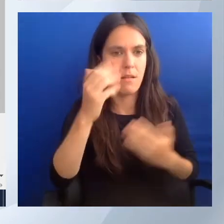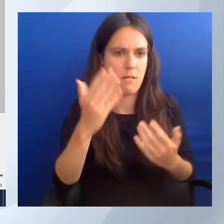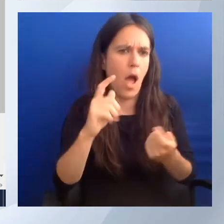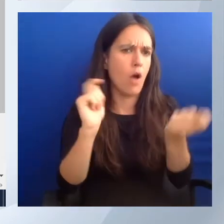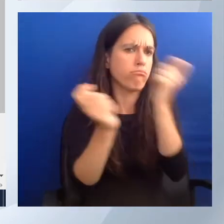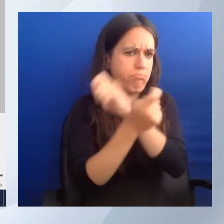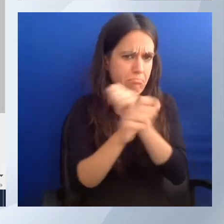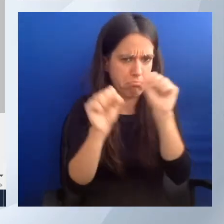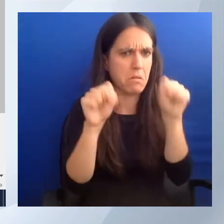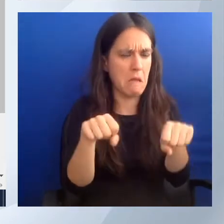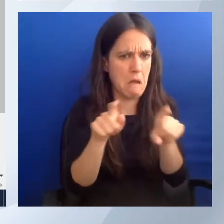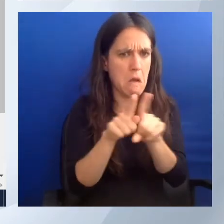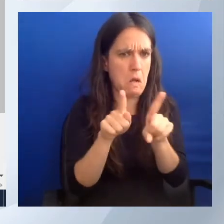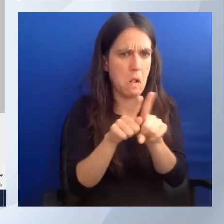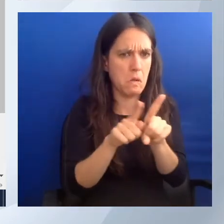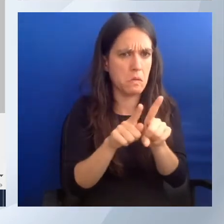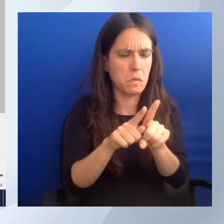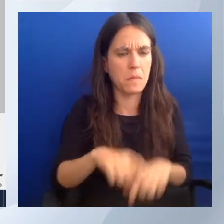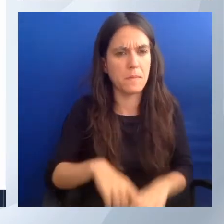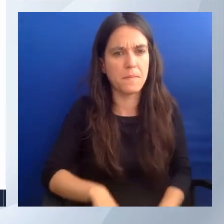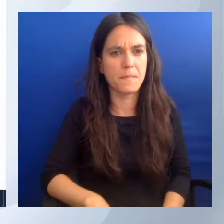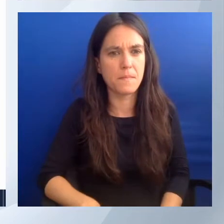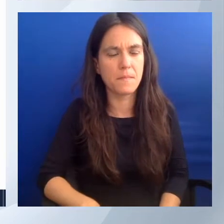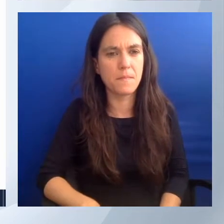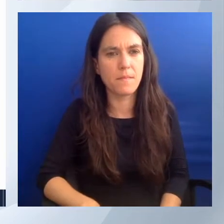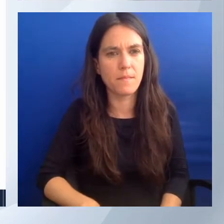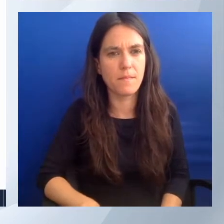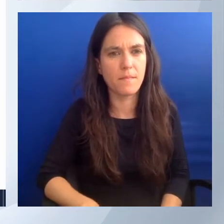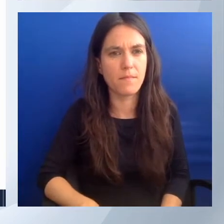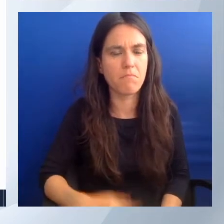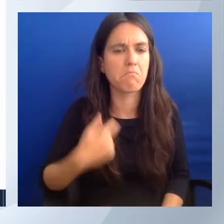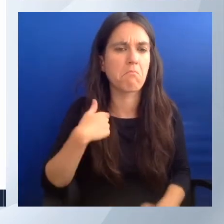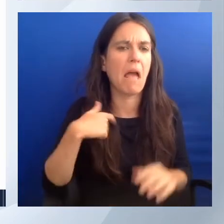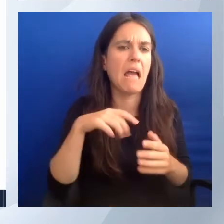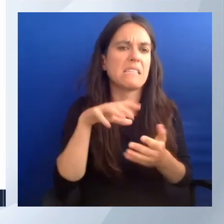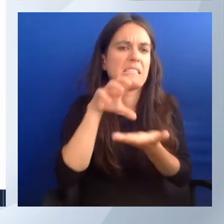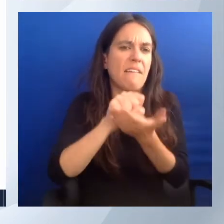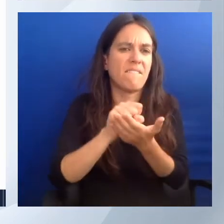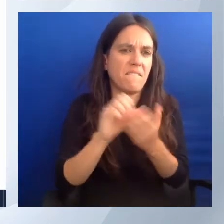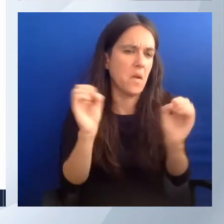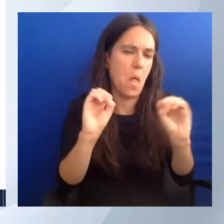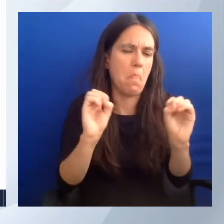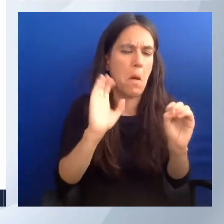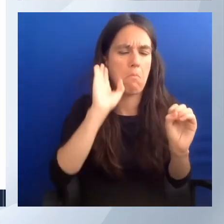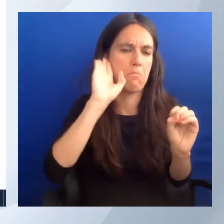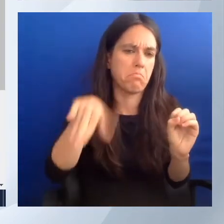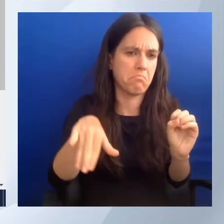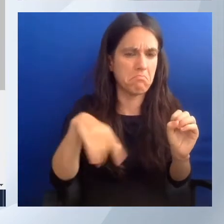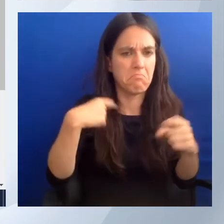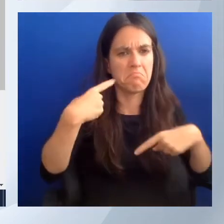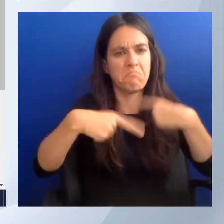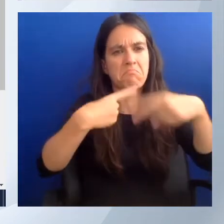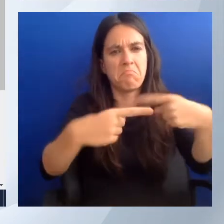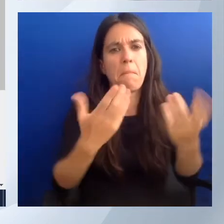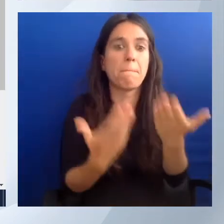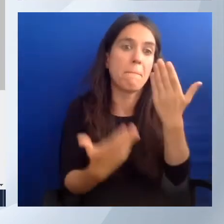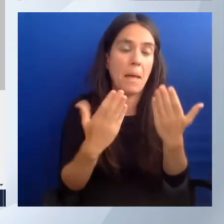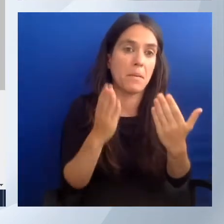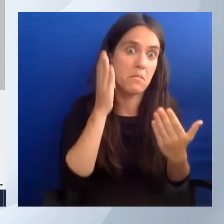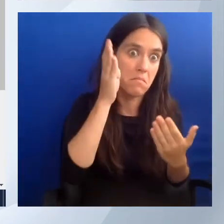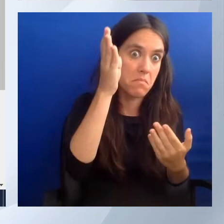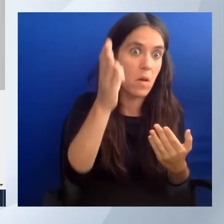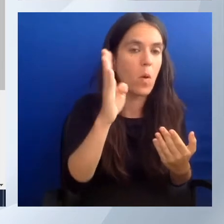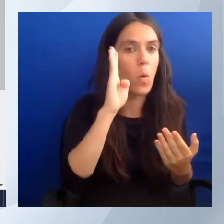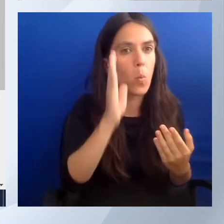I didn't flip it off. I just didn't save anything, so I'm going to ignore it. Don't need it. Probably will be turned on at some point in